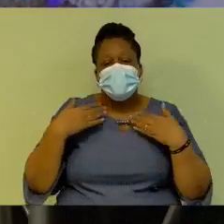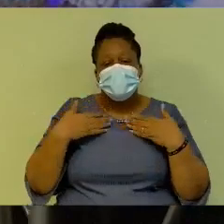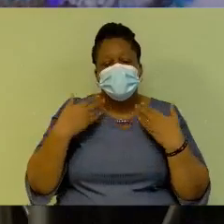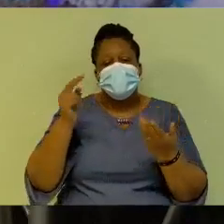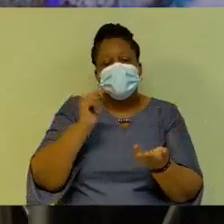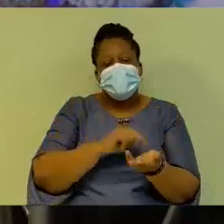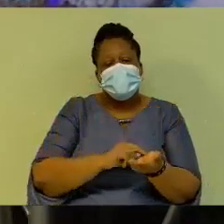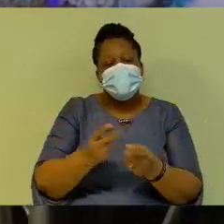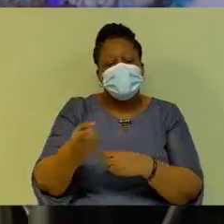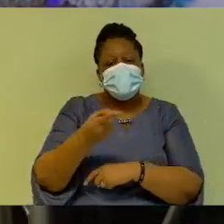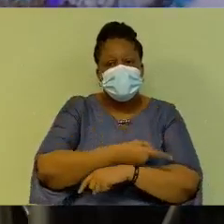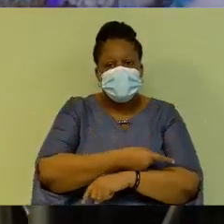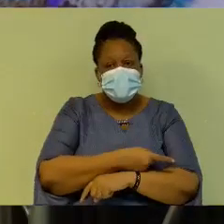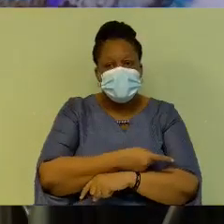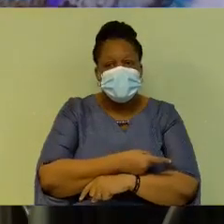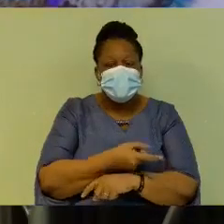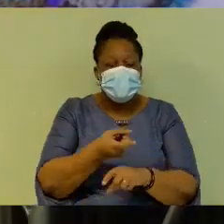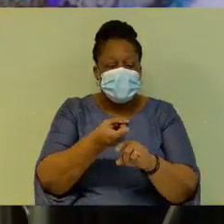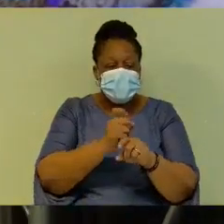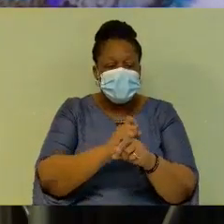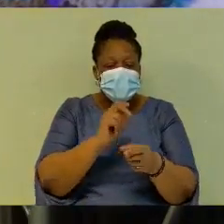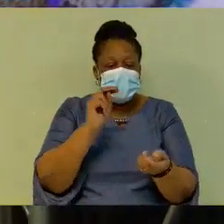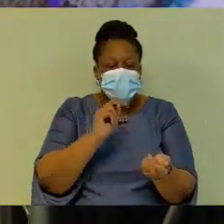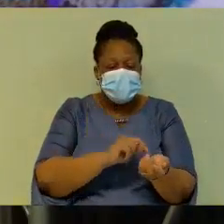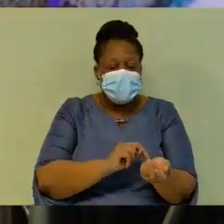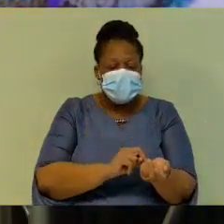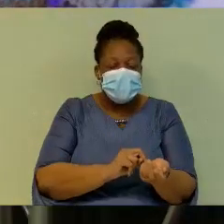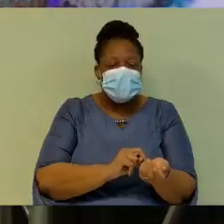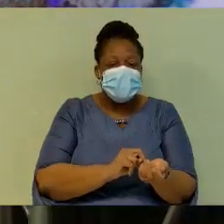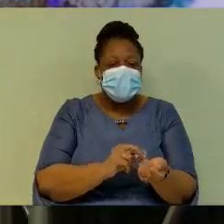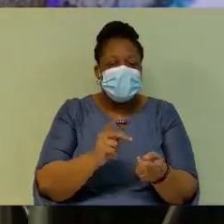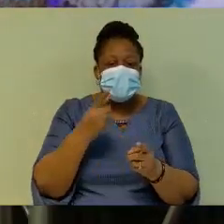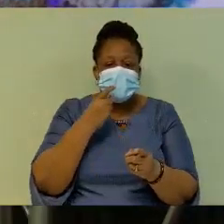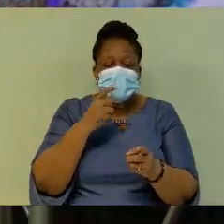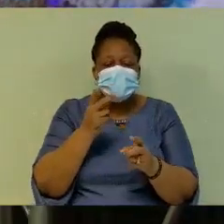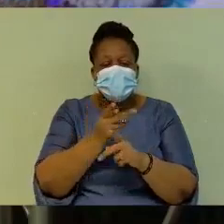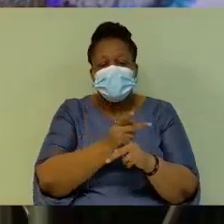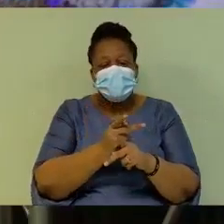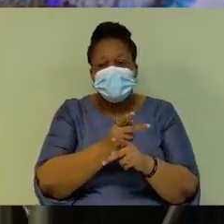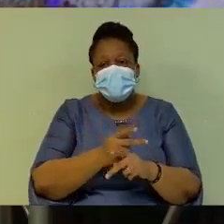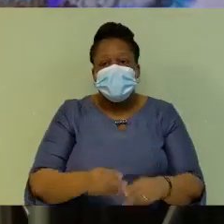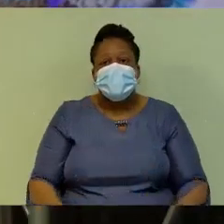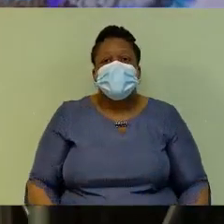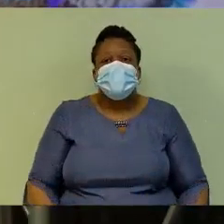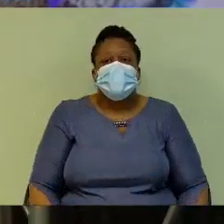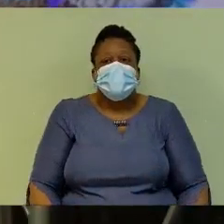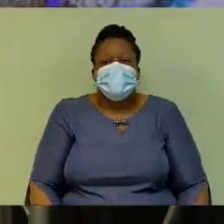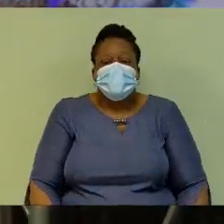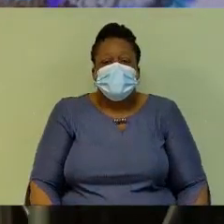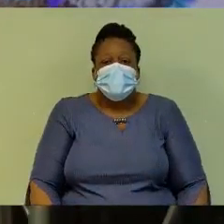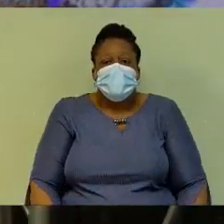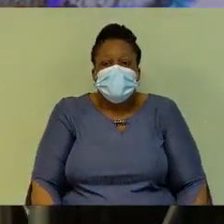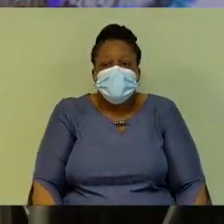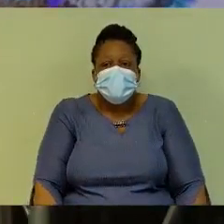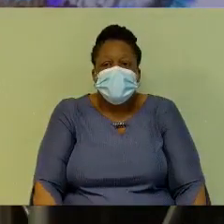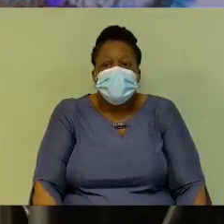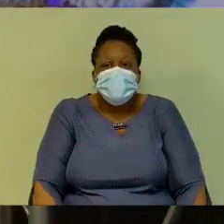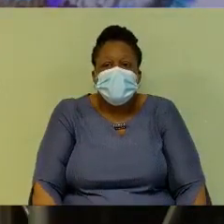I wish to continue with my acknowledgement by also bringing to light the donation that